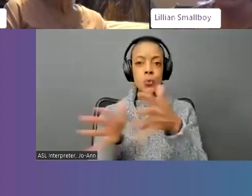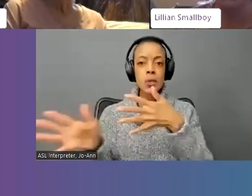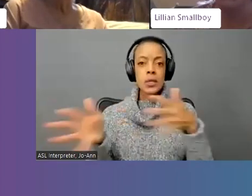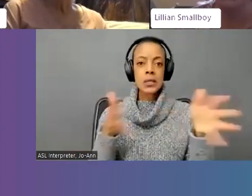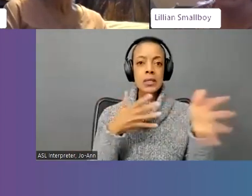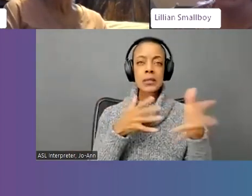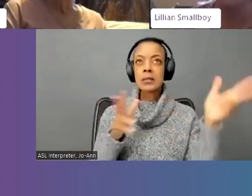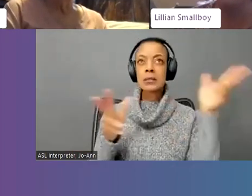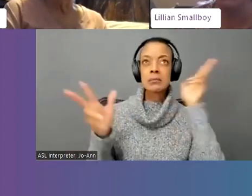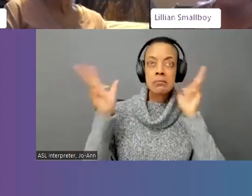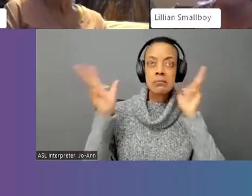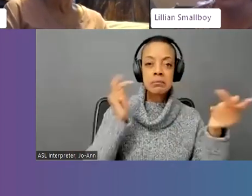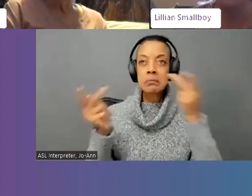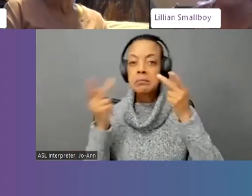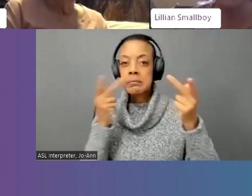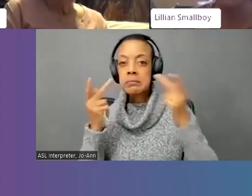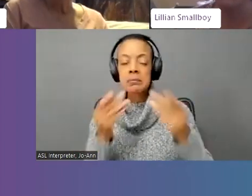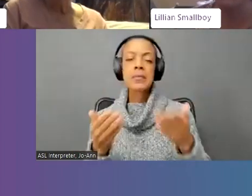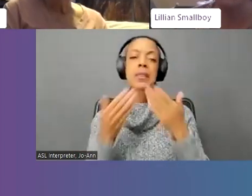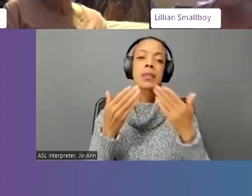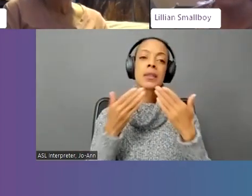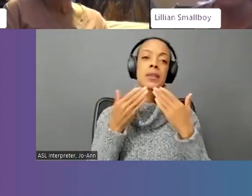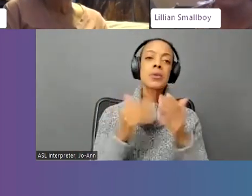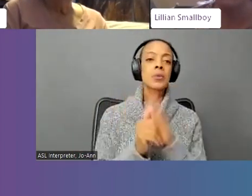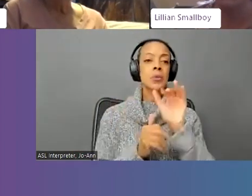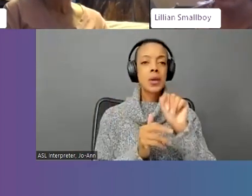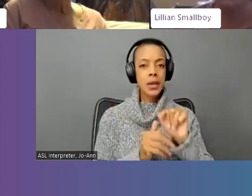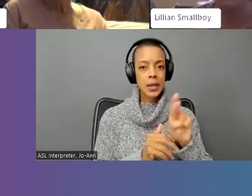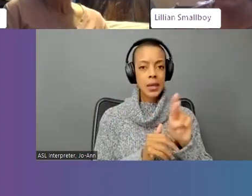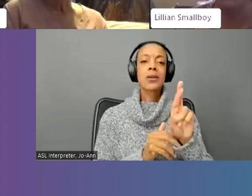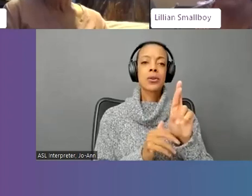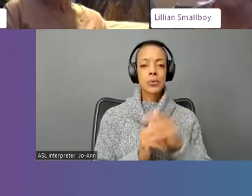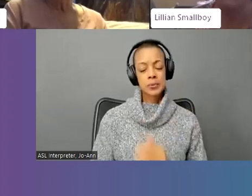the air, the Yowawine, and let it be that way in our minds.